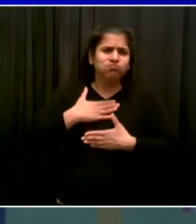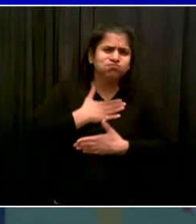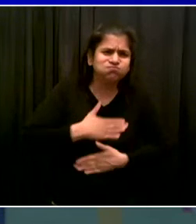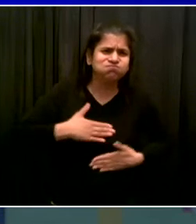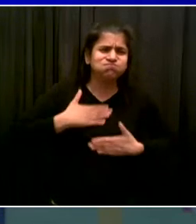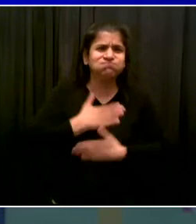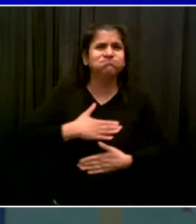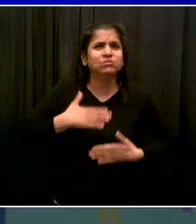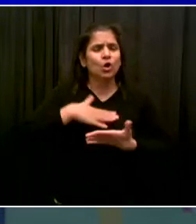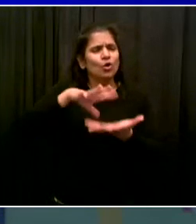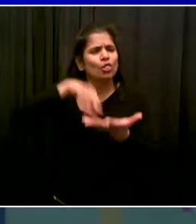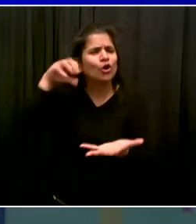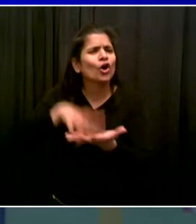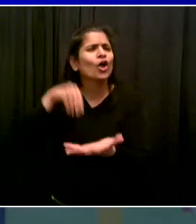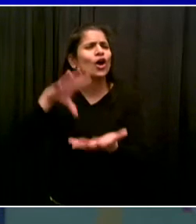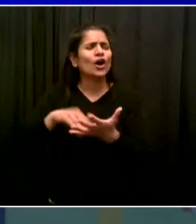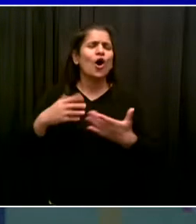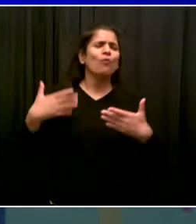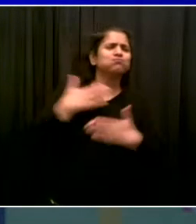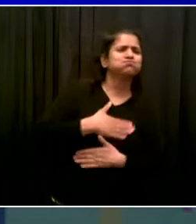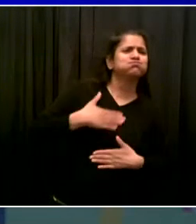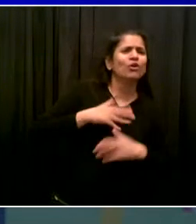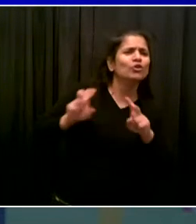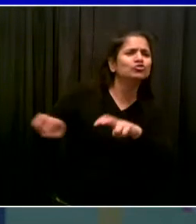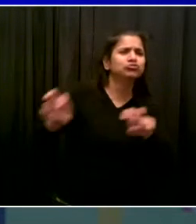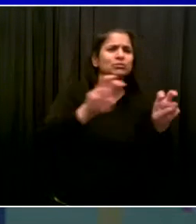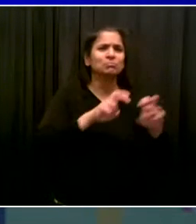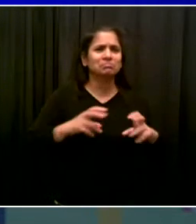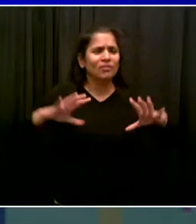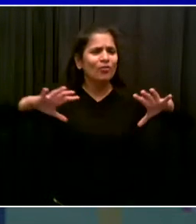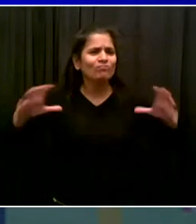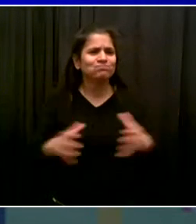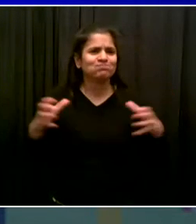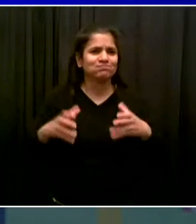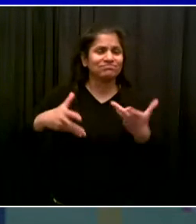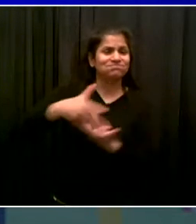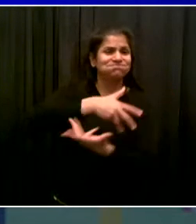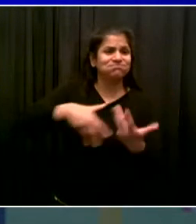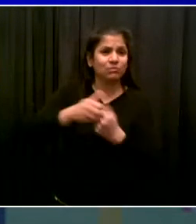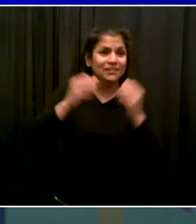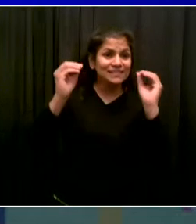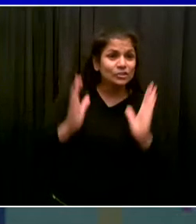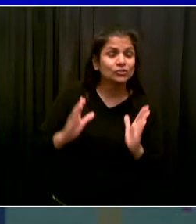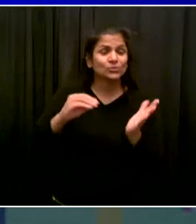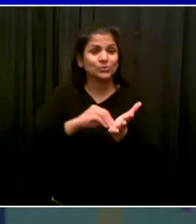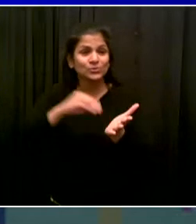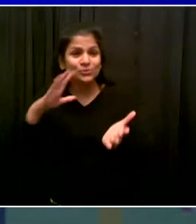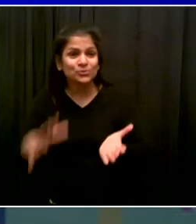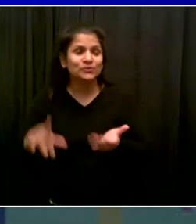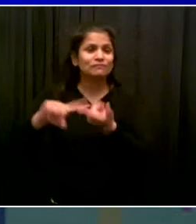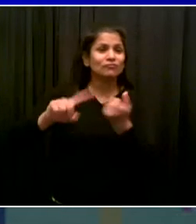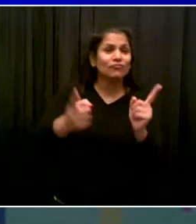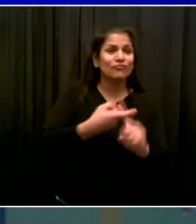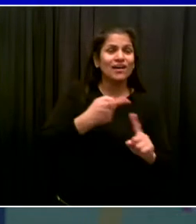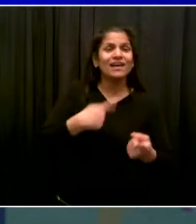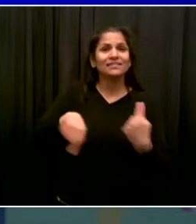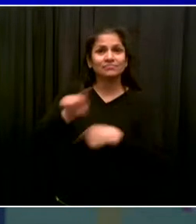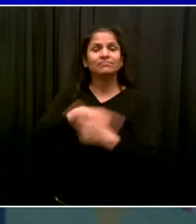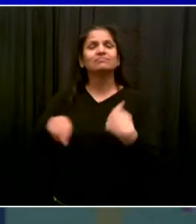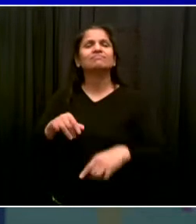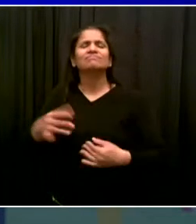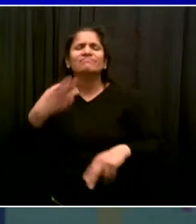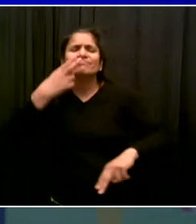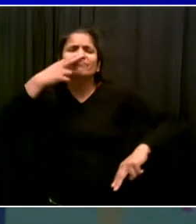summer for a very, very full program of, yes, academics, but also enrichment, culture,